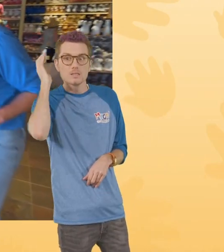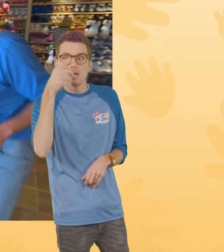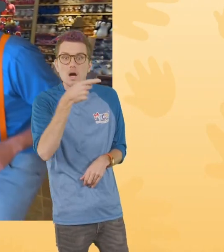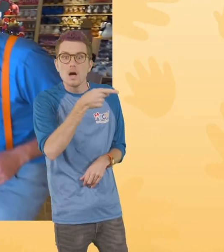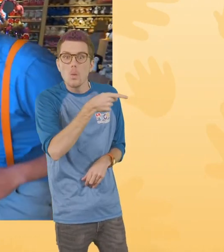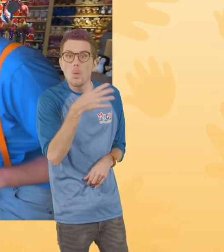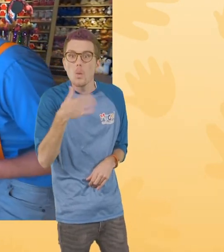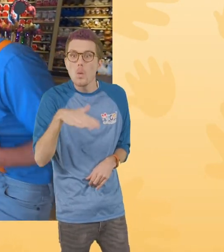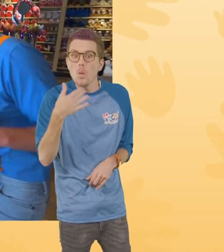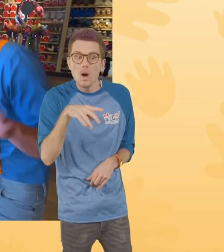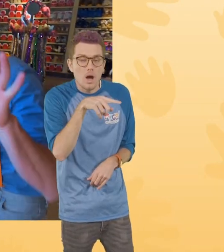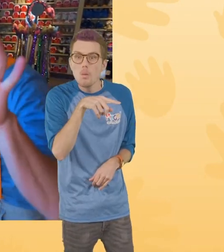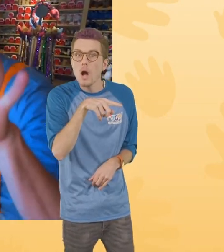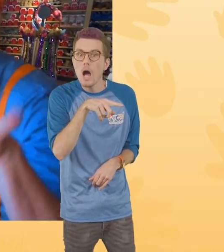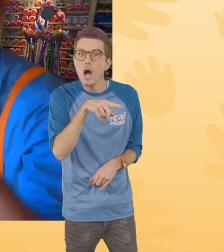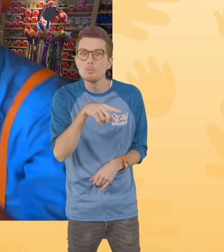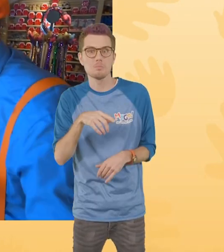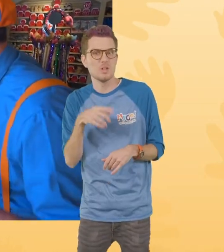A lion?